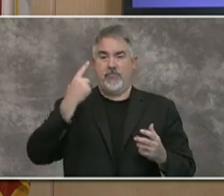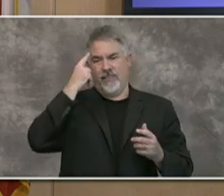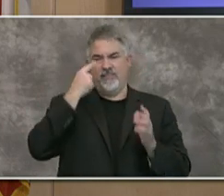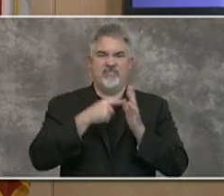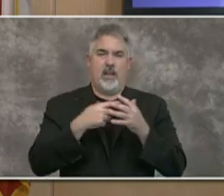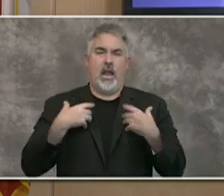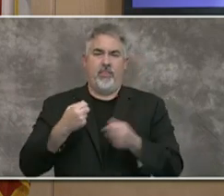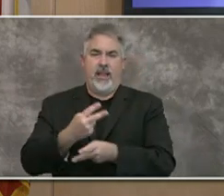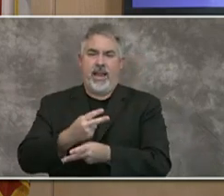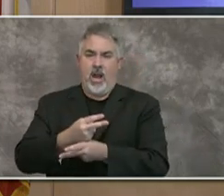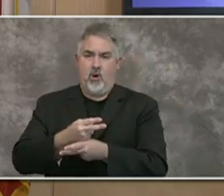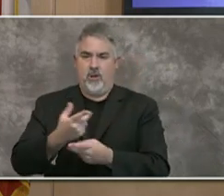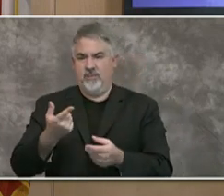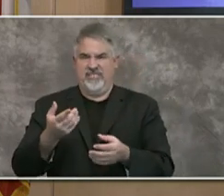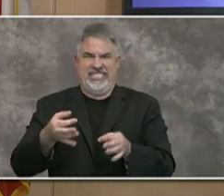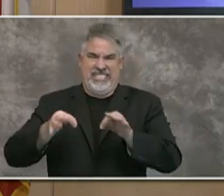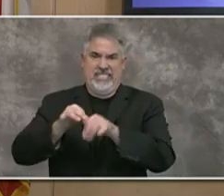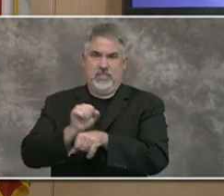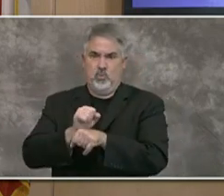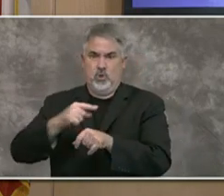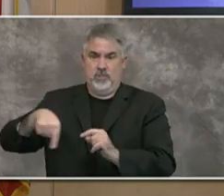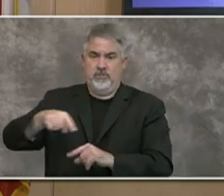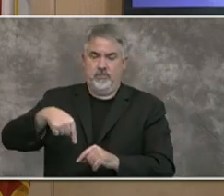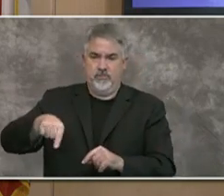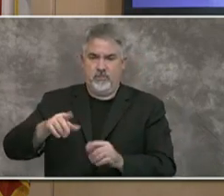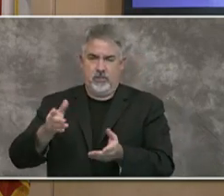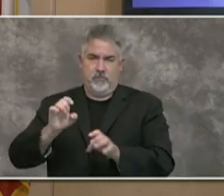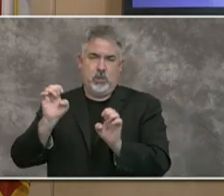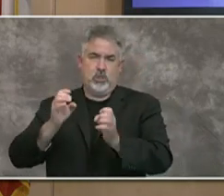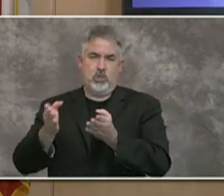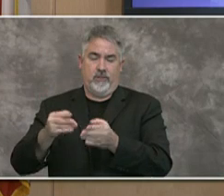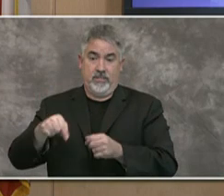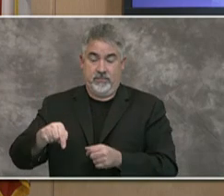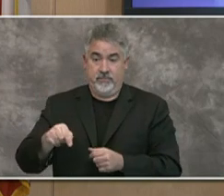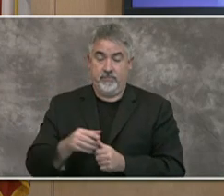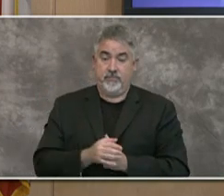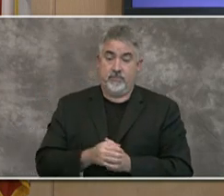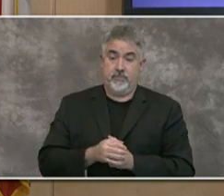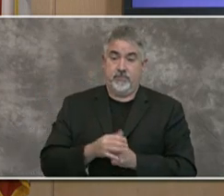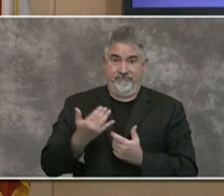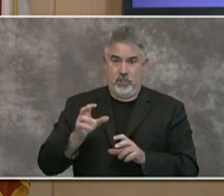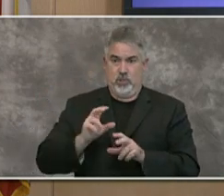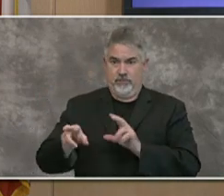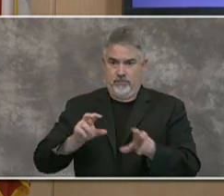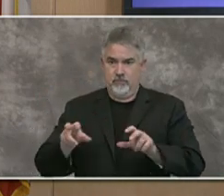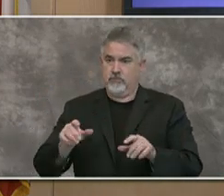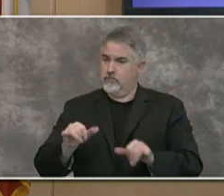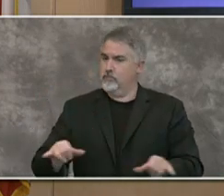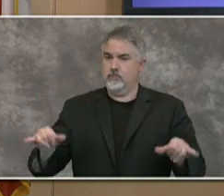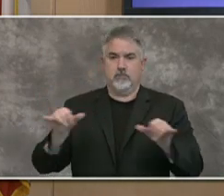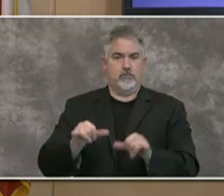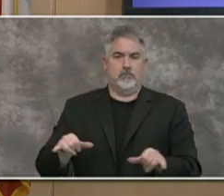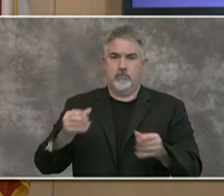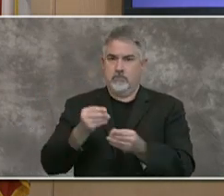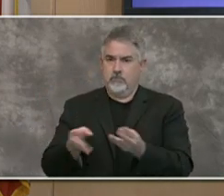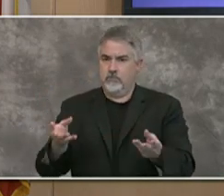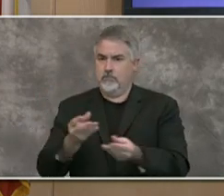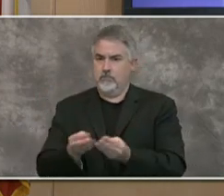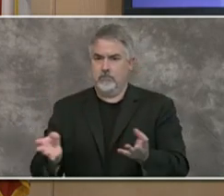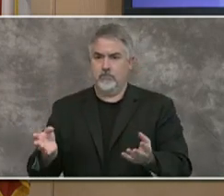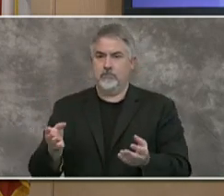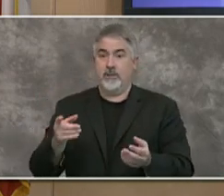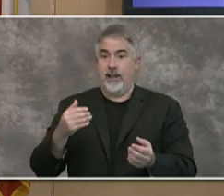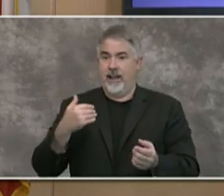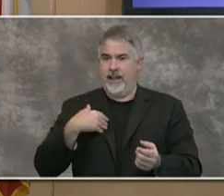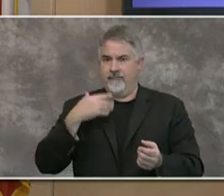other essential services, have been given consistent advice, which is that if you have symptoms,